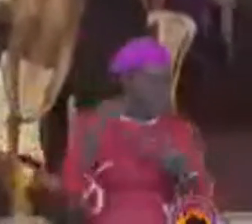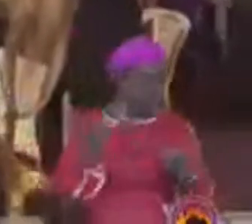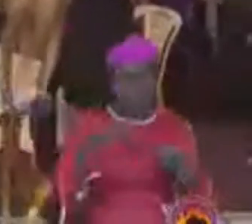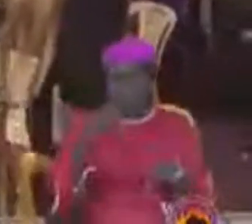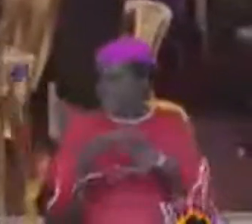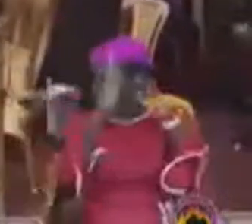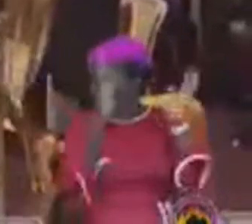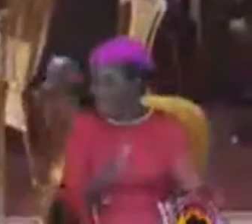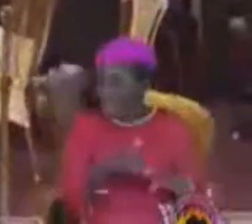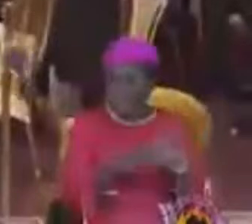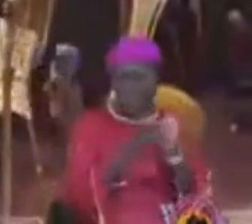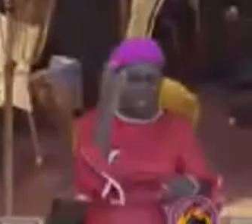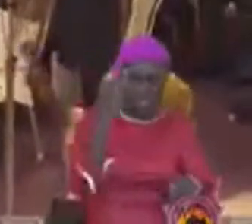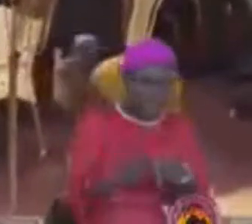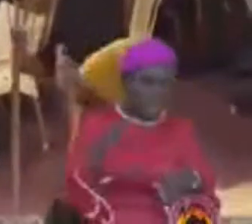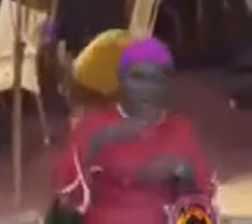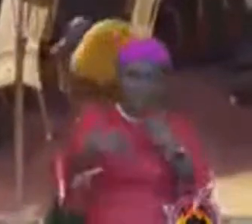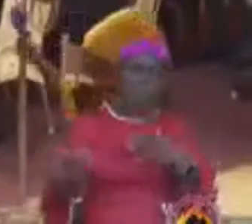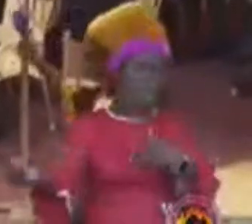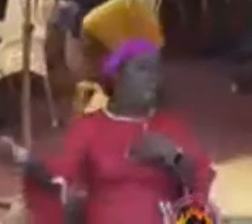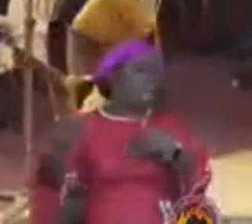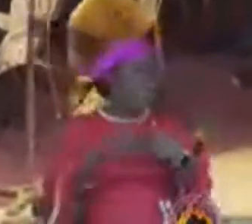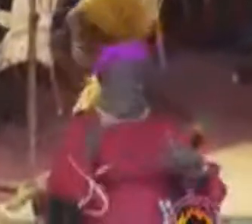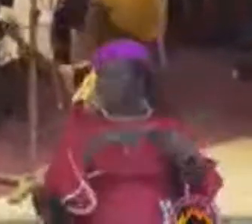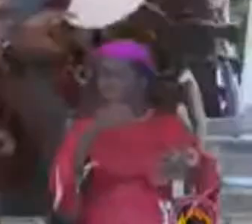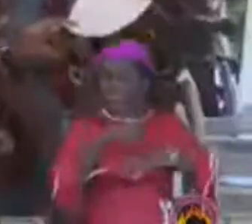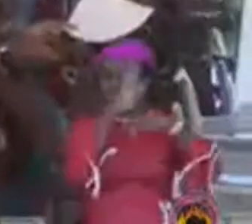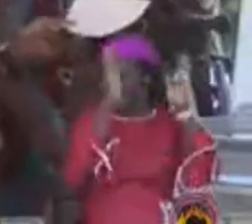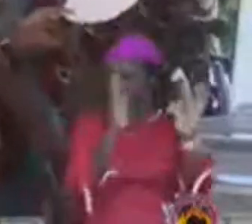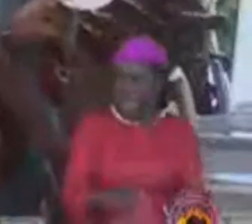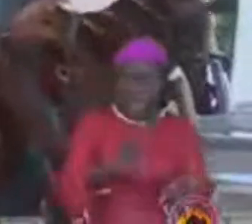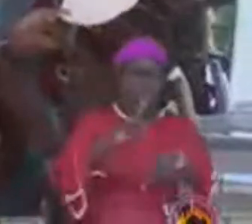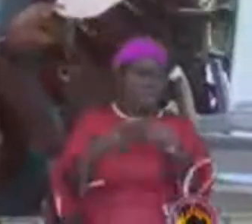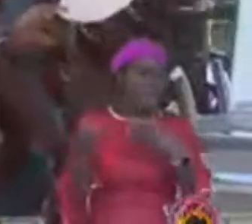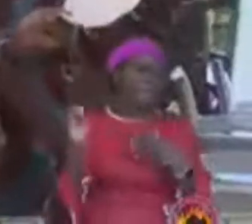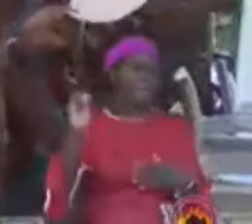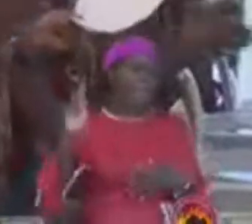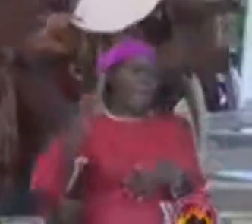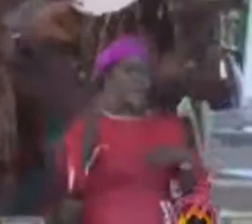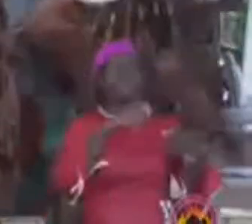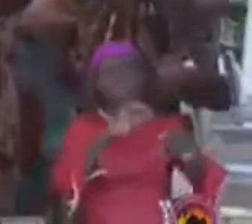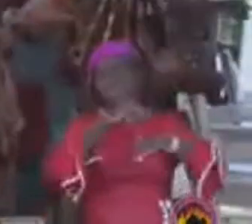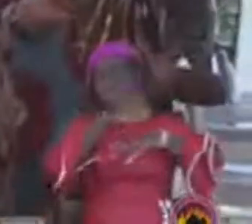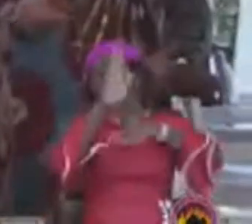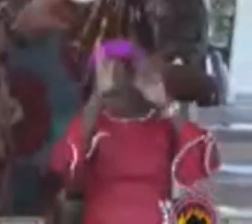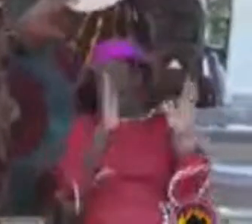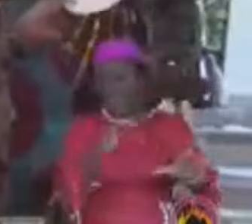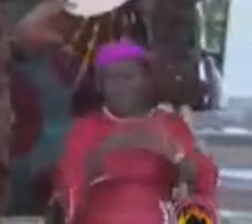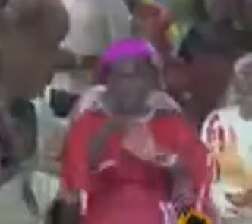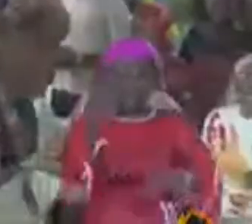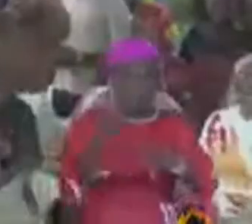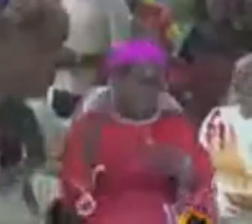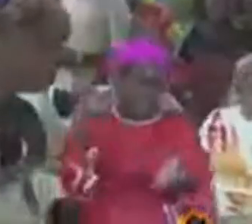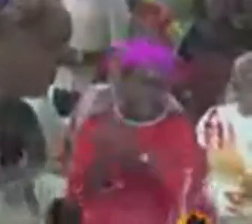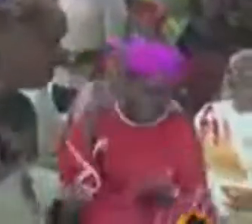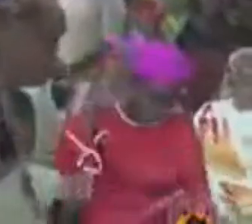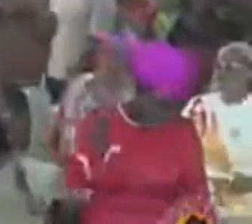is happening here. Yes, backfire, backfire, backfire, backfire. In the name of Jesus.